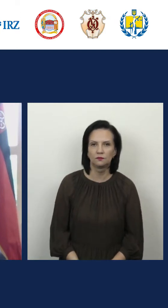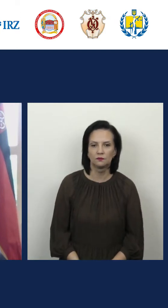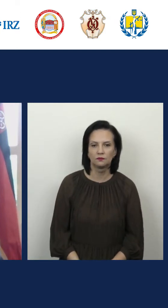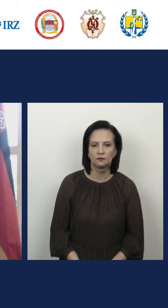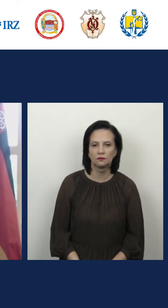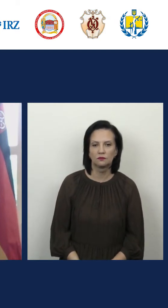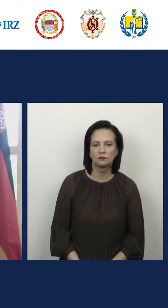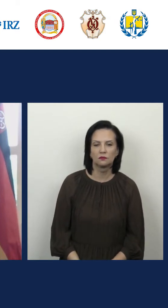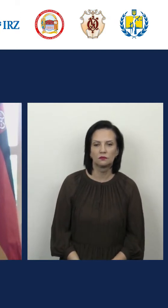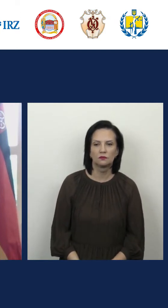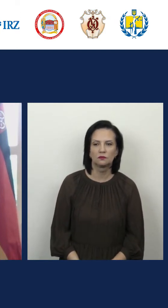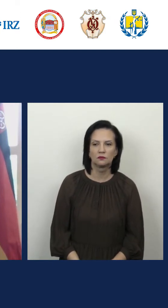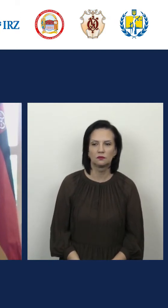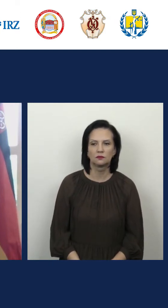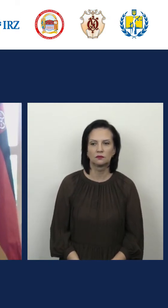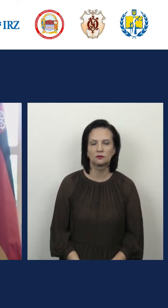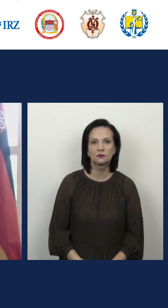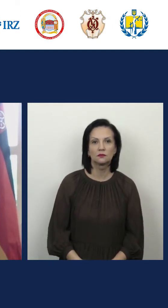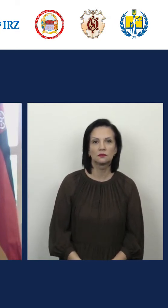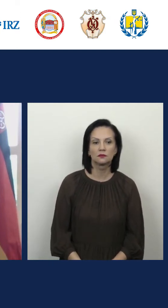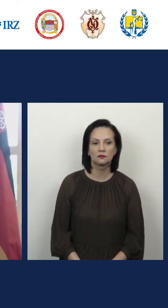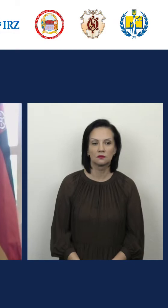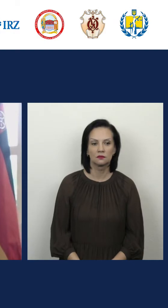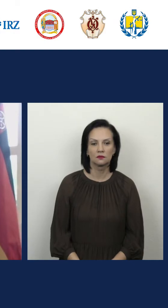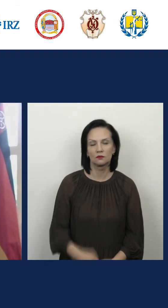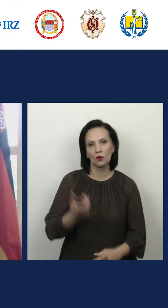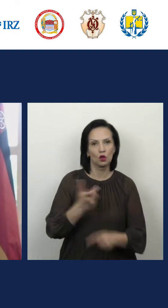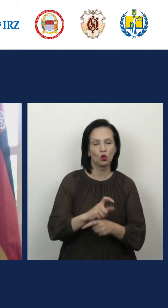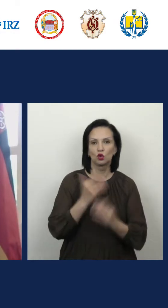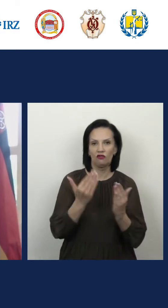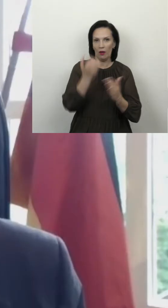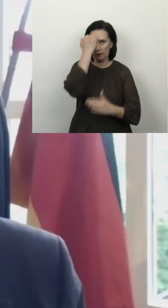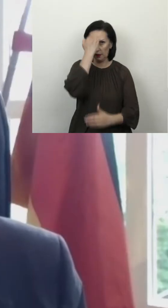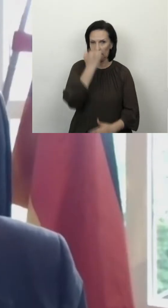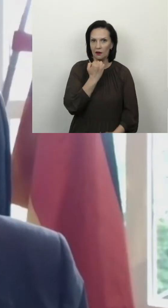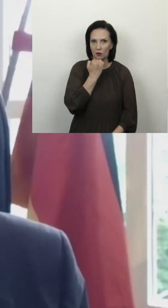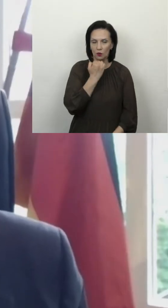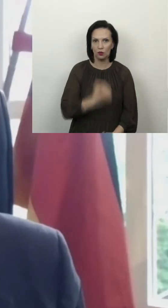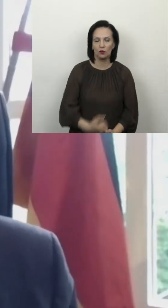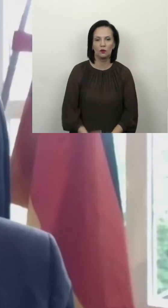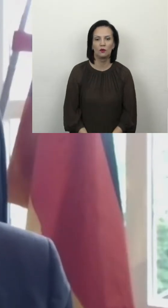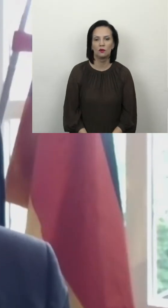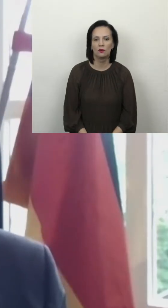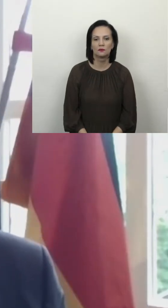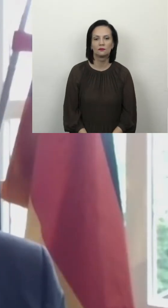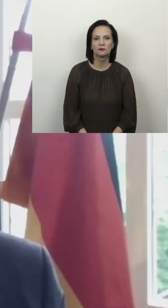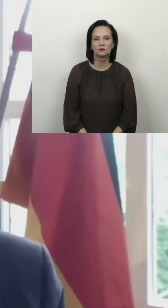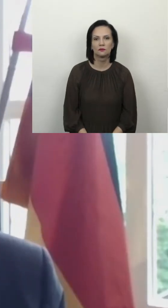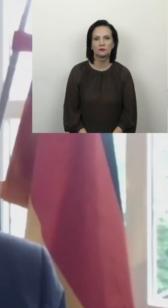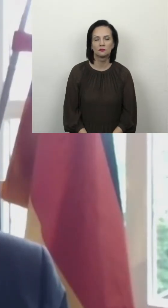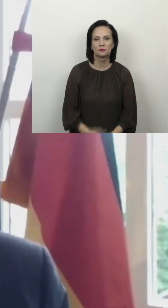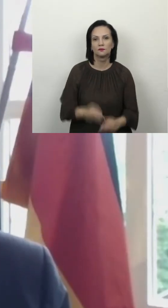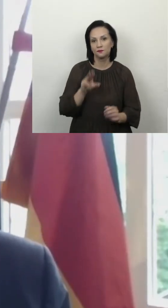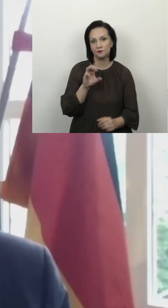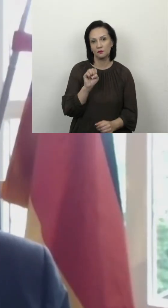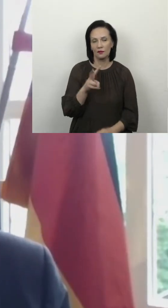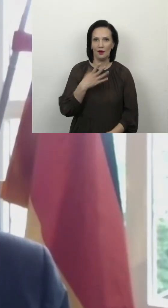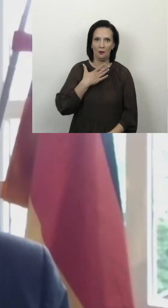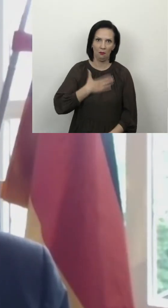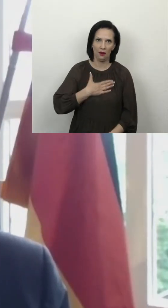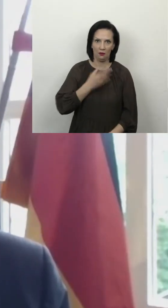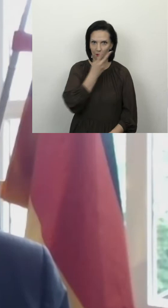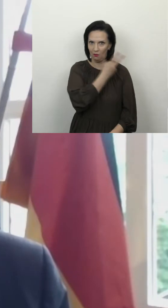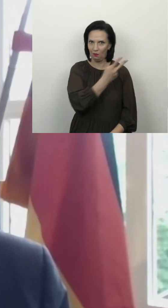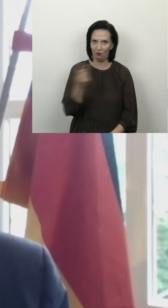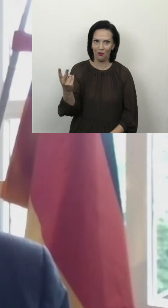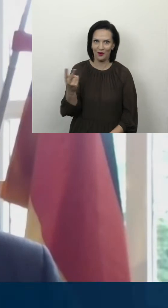Yeah, Mr. Chair, thank you very much. It's such nice to see so many old friends,